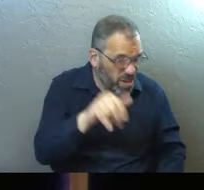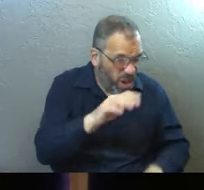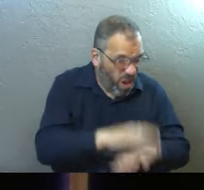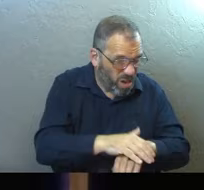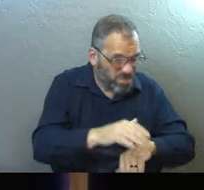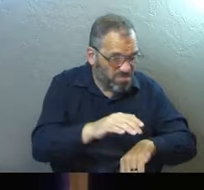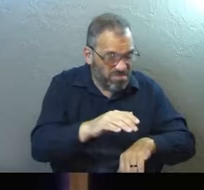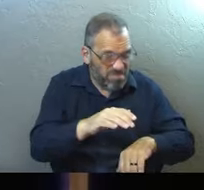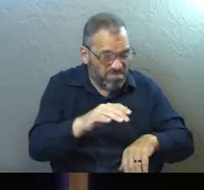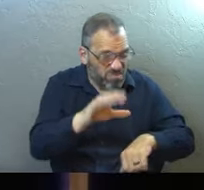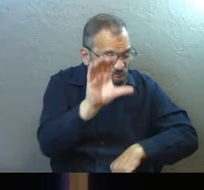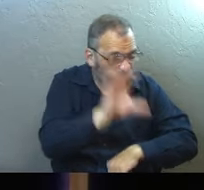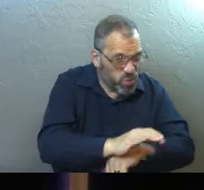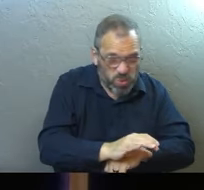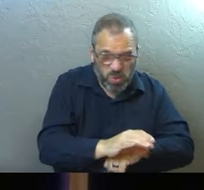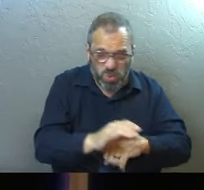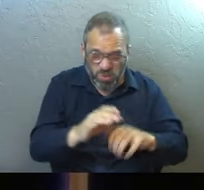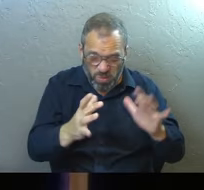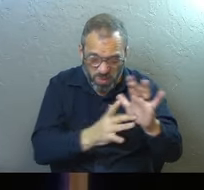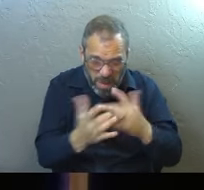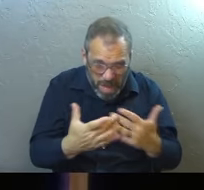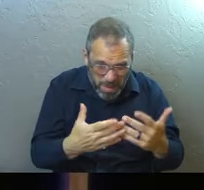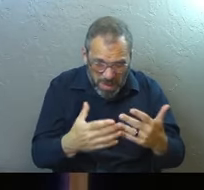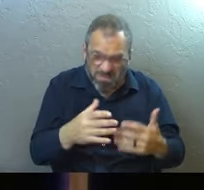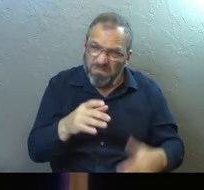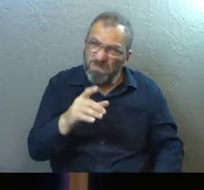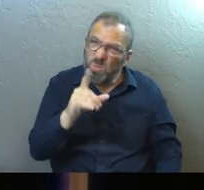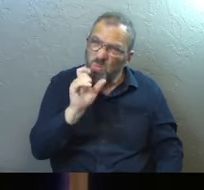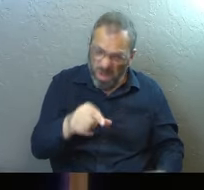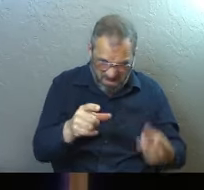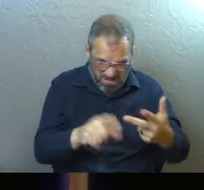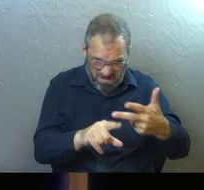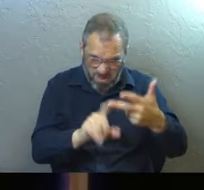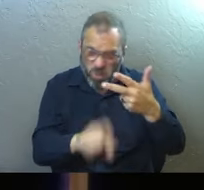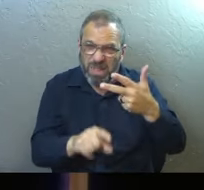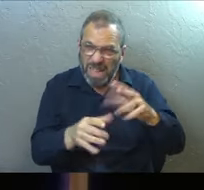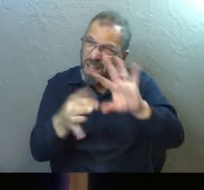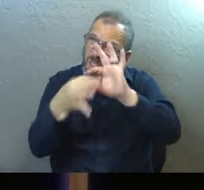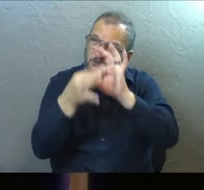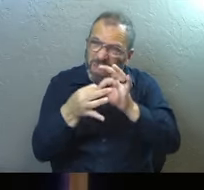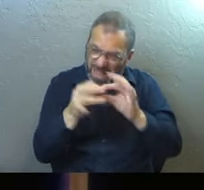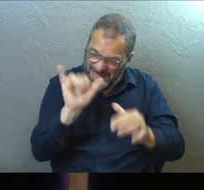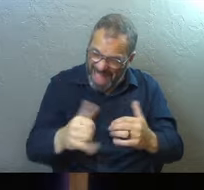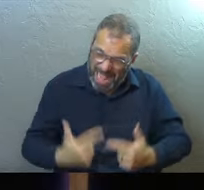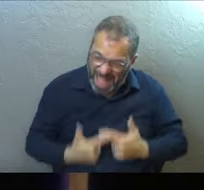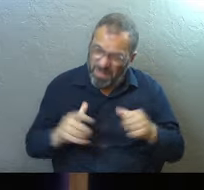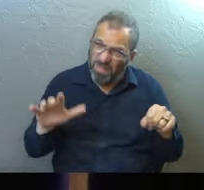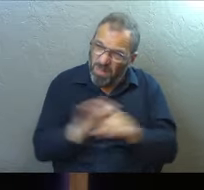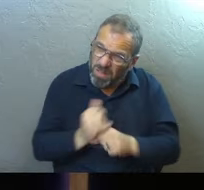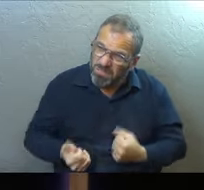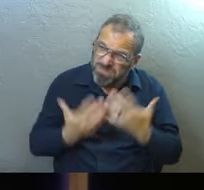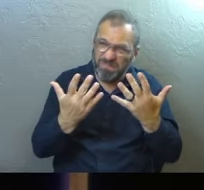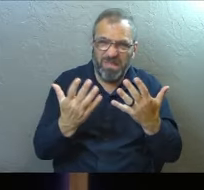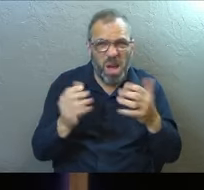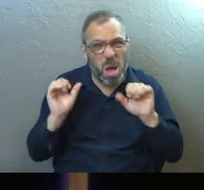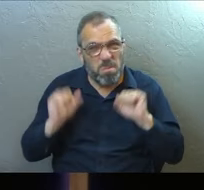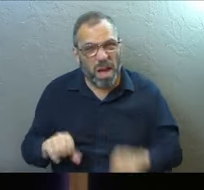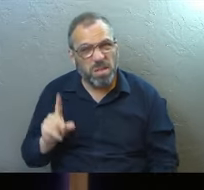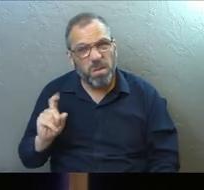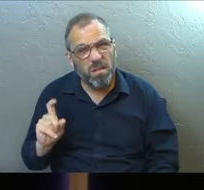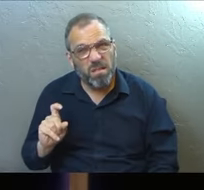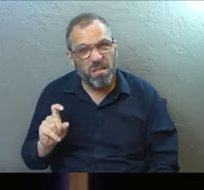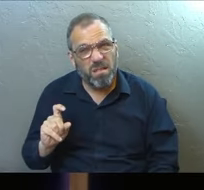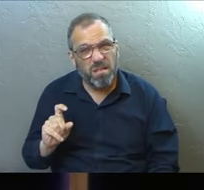on the platform or that, you know, you see in the Bible? Is that kind of relationship, that kind of life fully devoted to God, is that